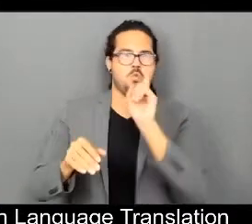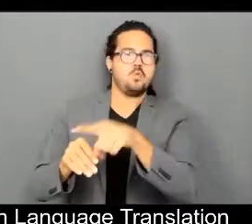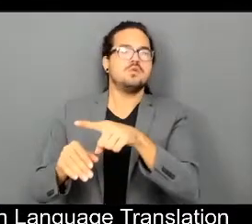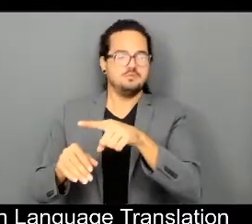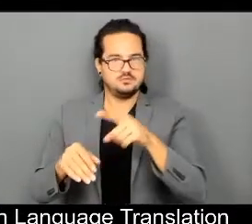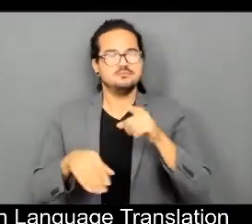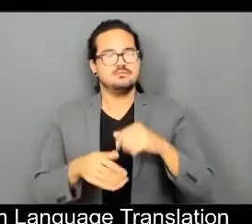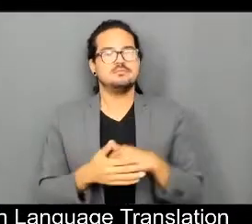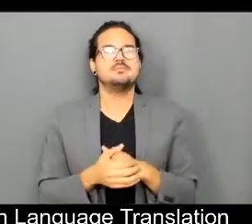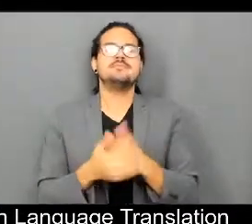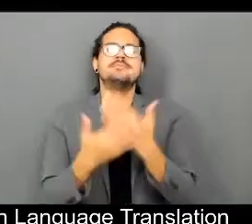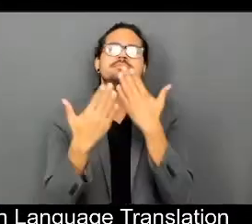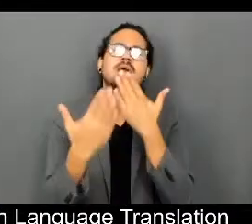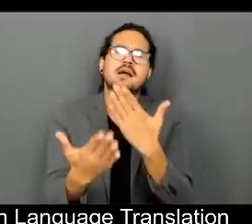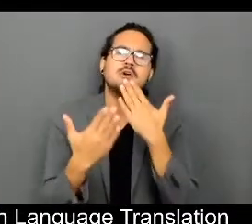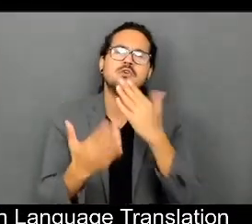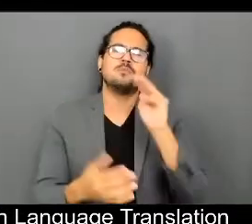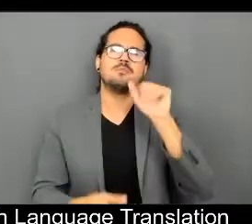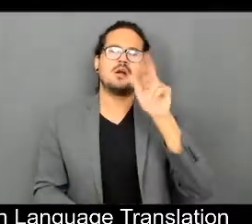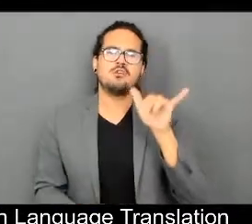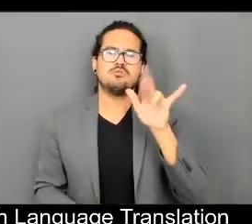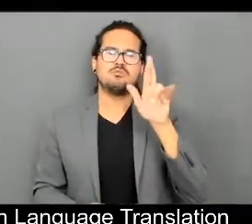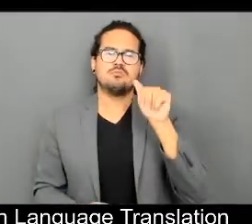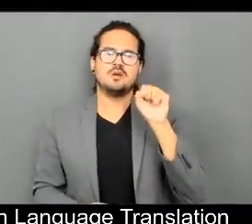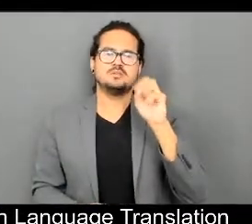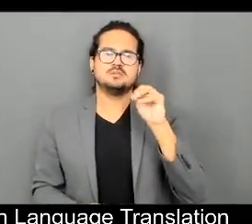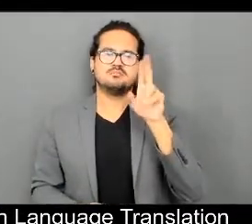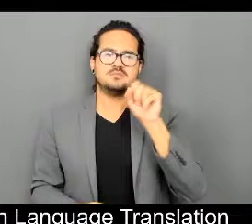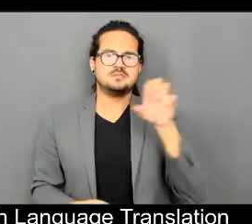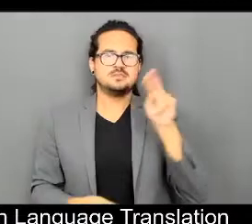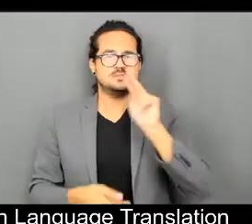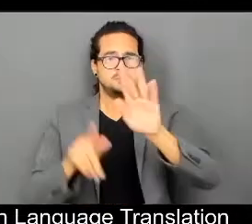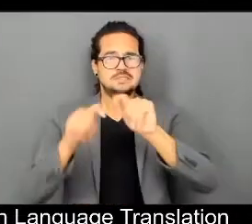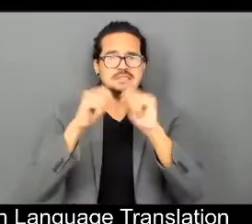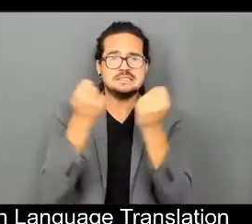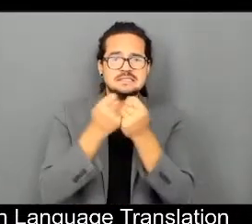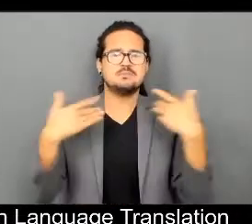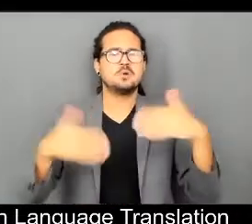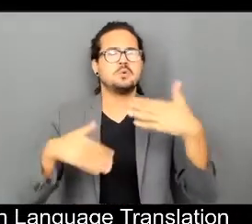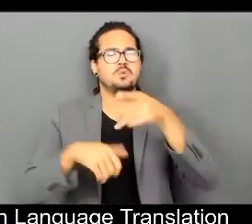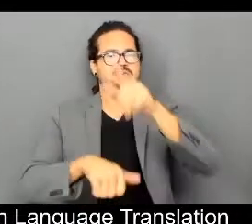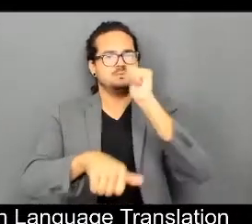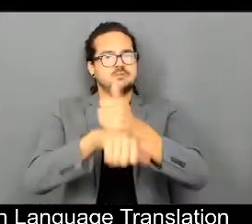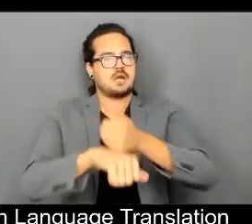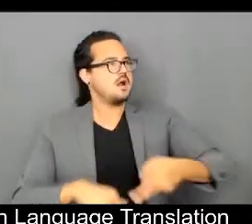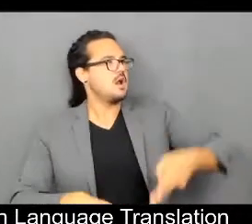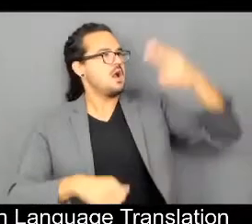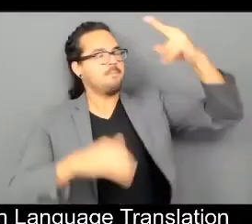that have set a new bar for transparency and public information. So thank you.